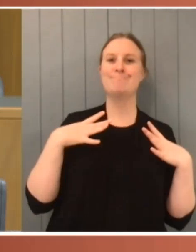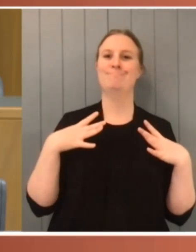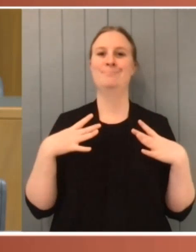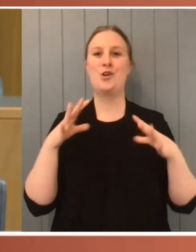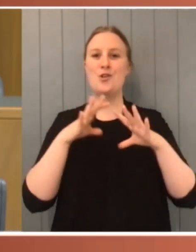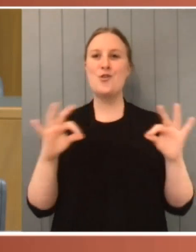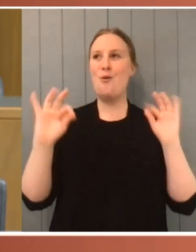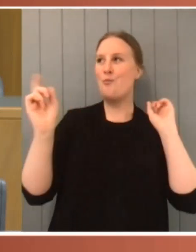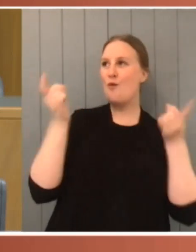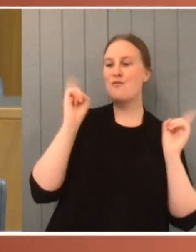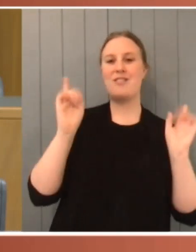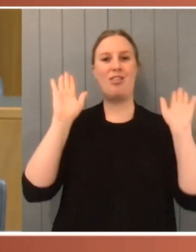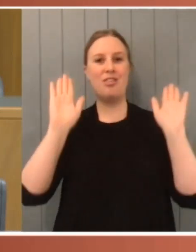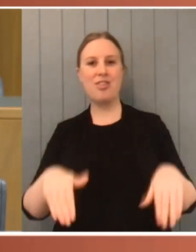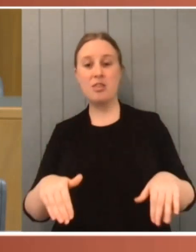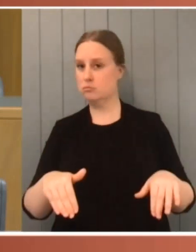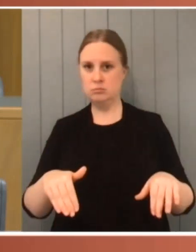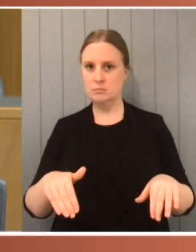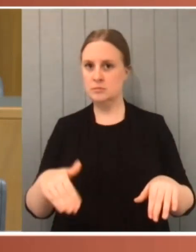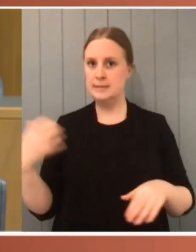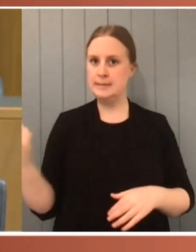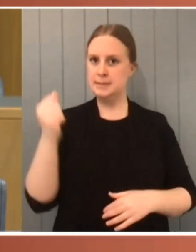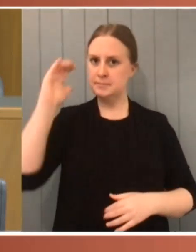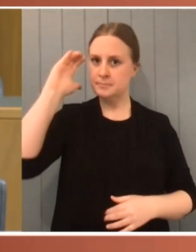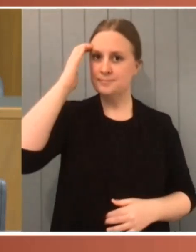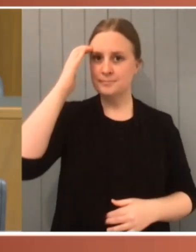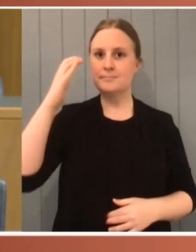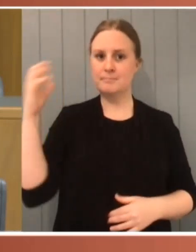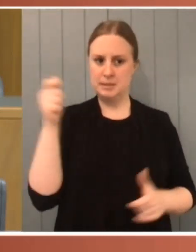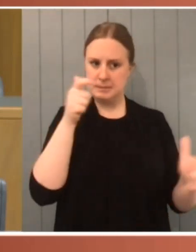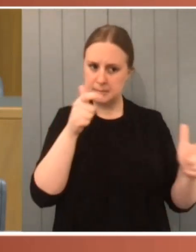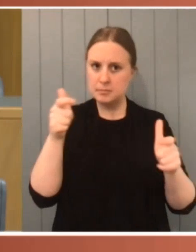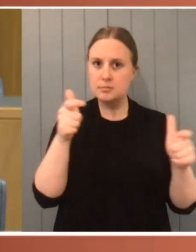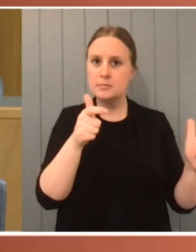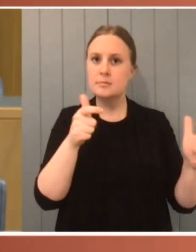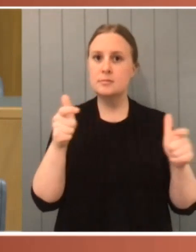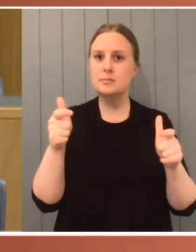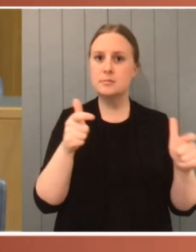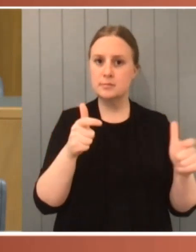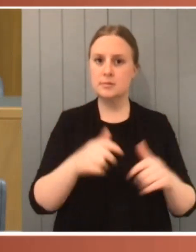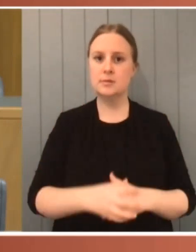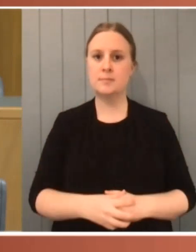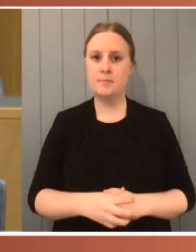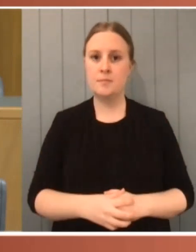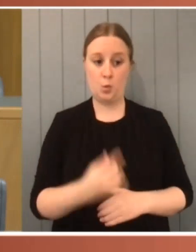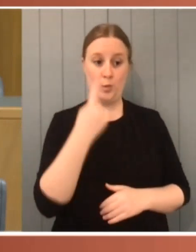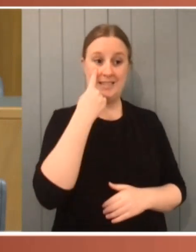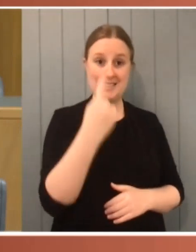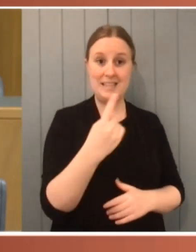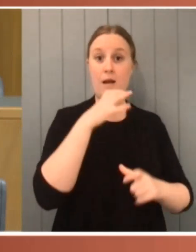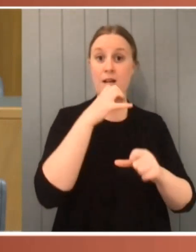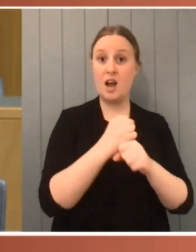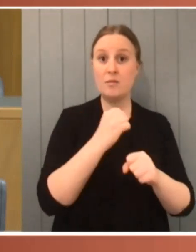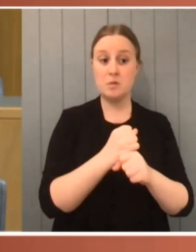in national politics, as evidenced in such things as instability in government and policy